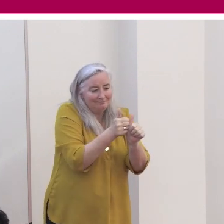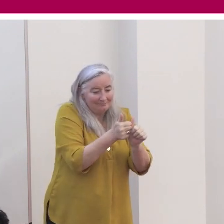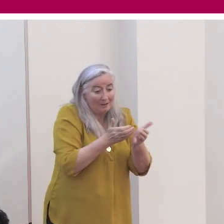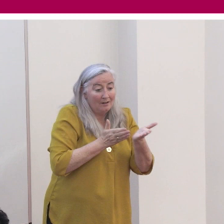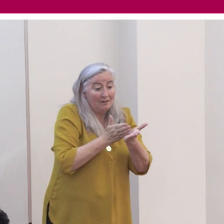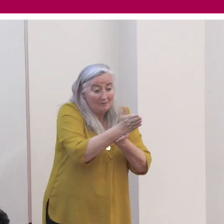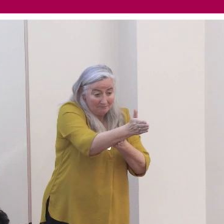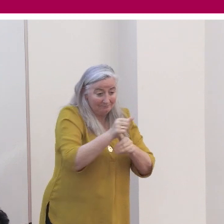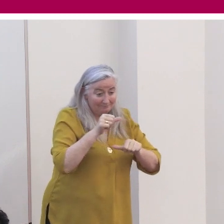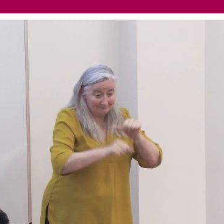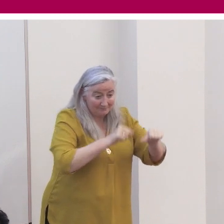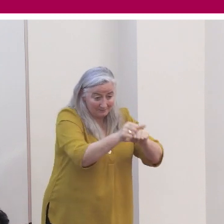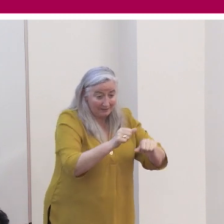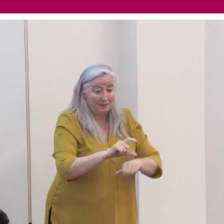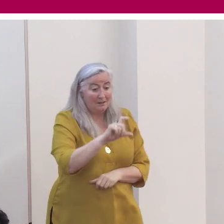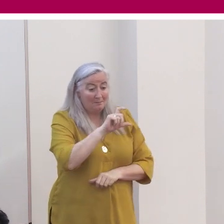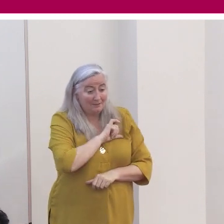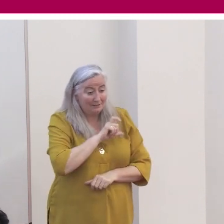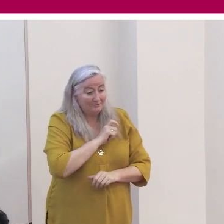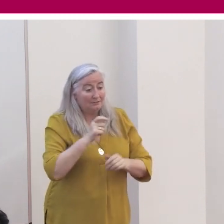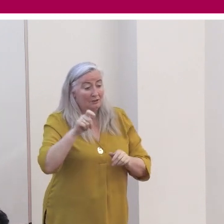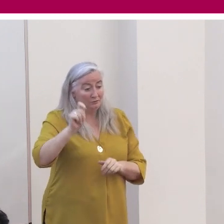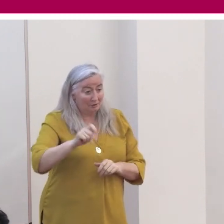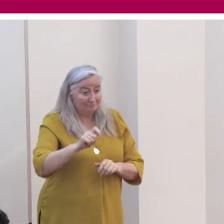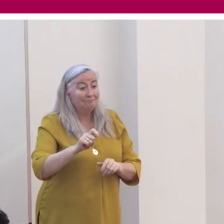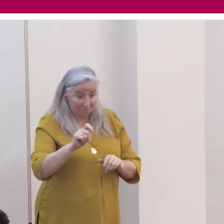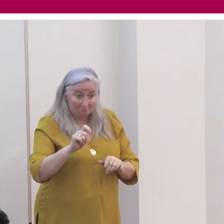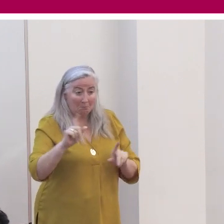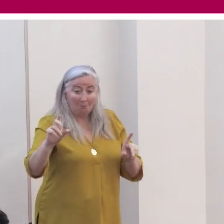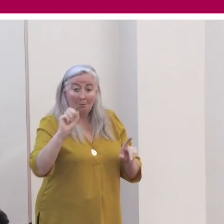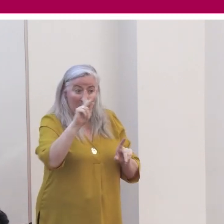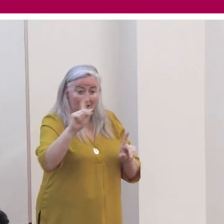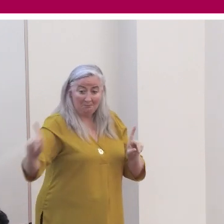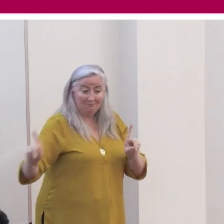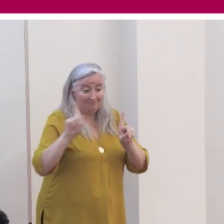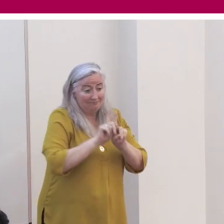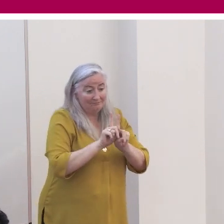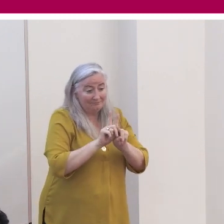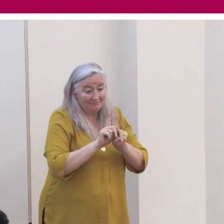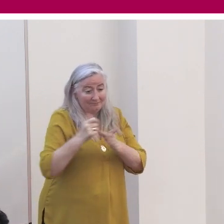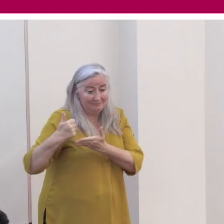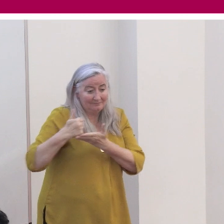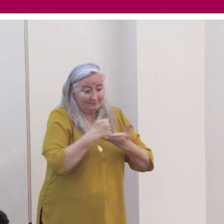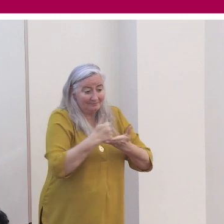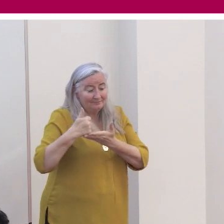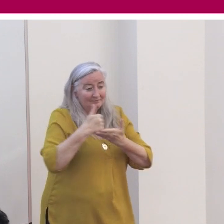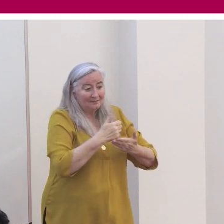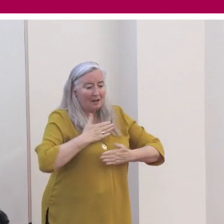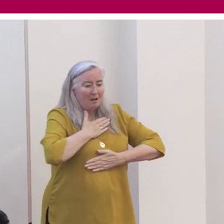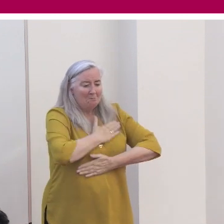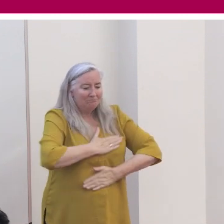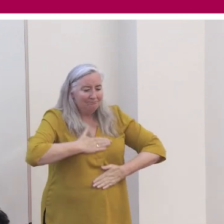more at the end. And I think the next quote is particularly powerful about what it